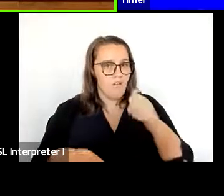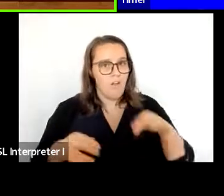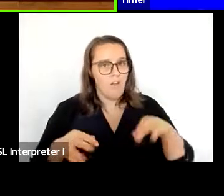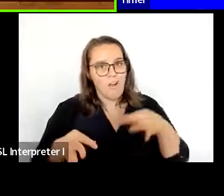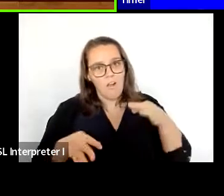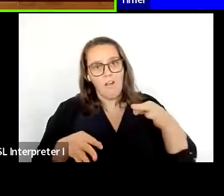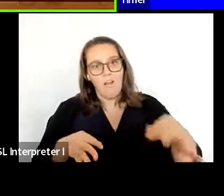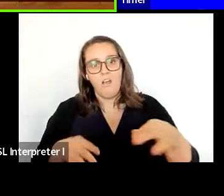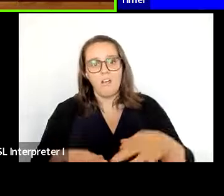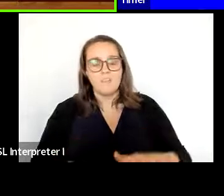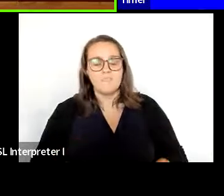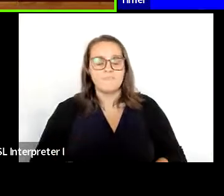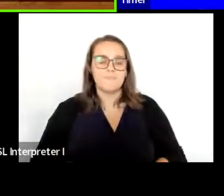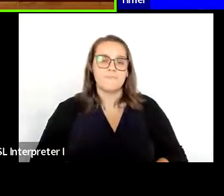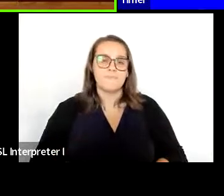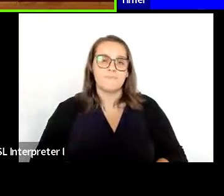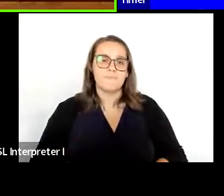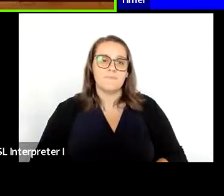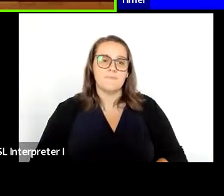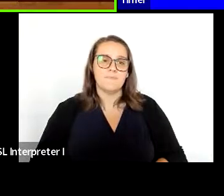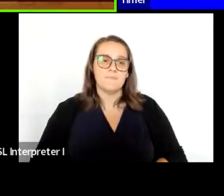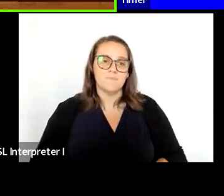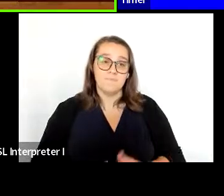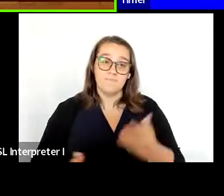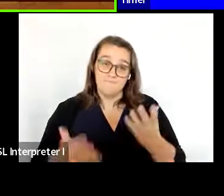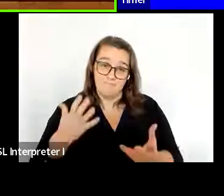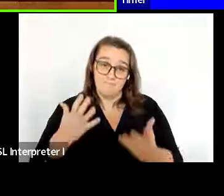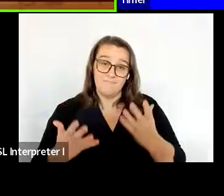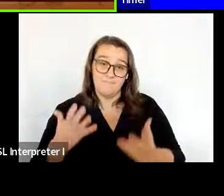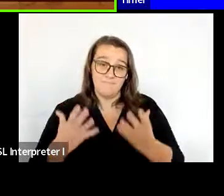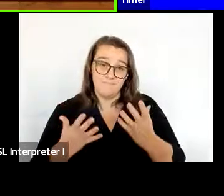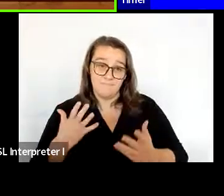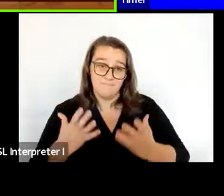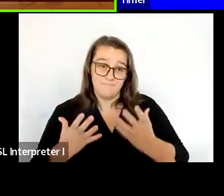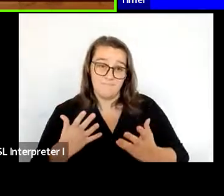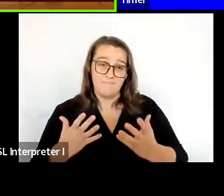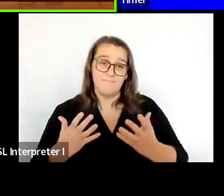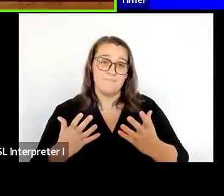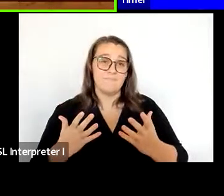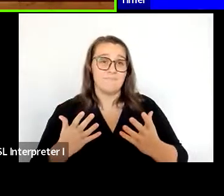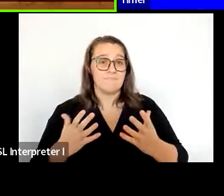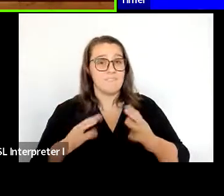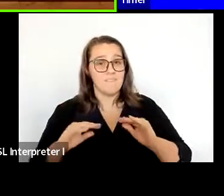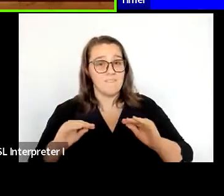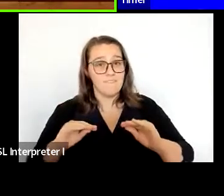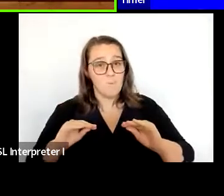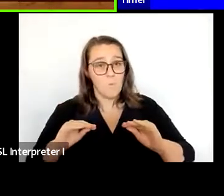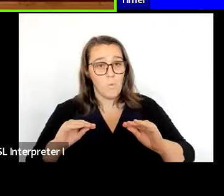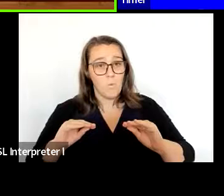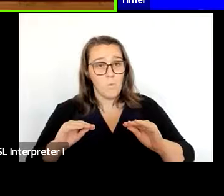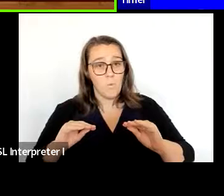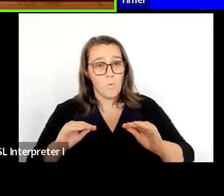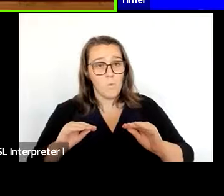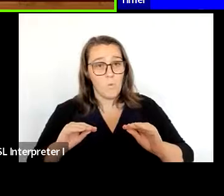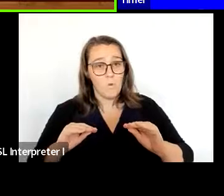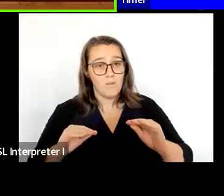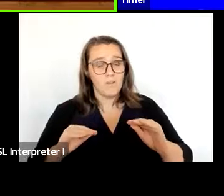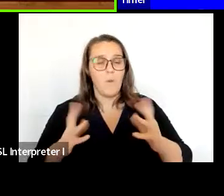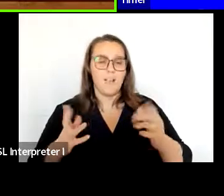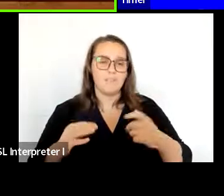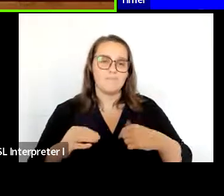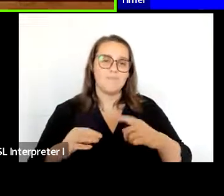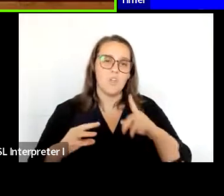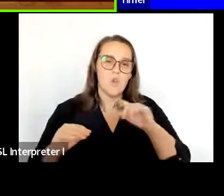it means that we will no longer have cars idling, or that they will be idling